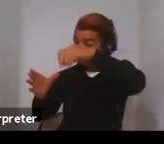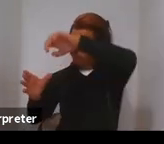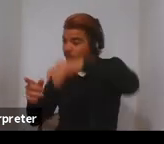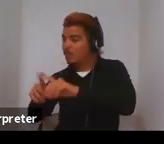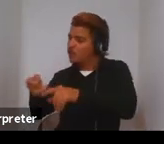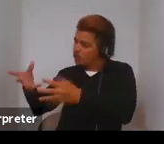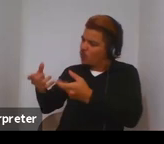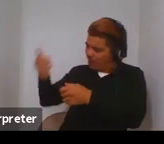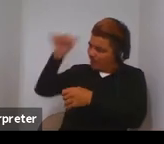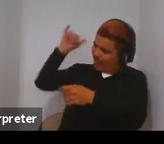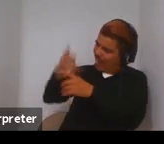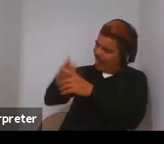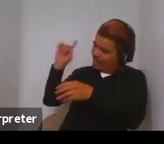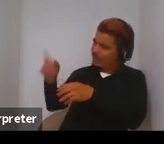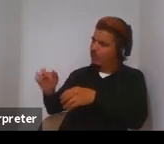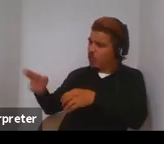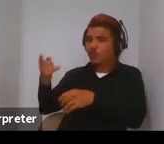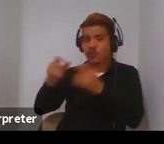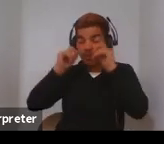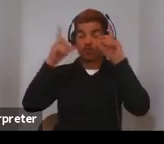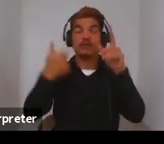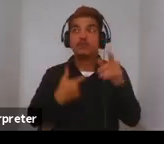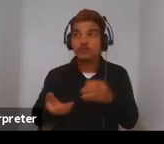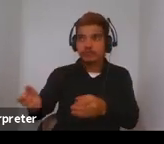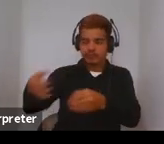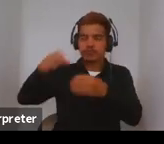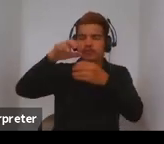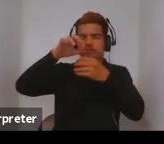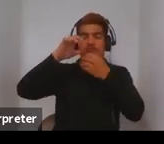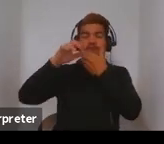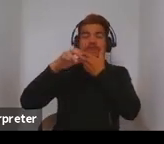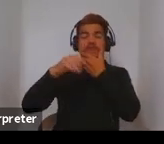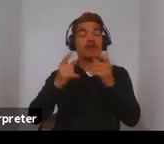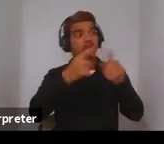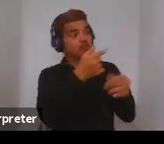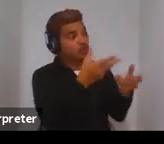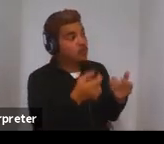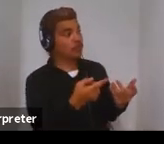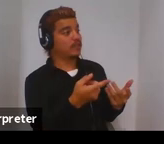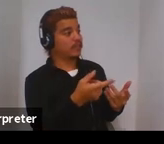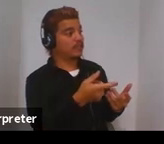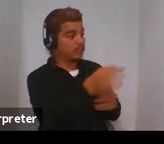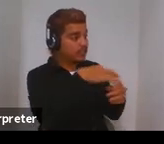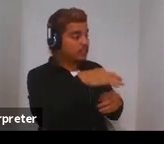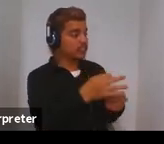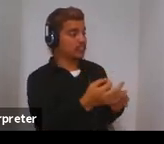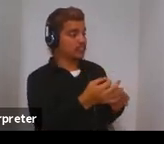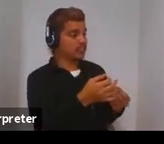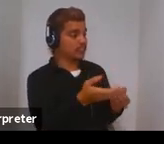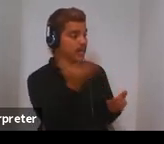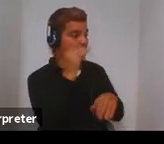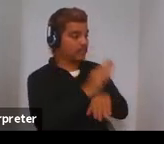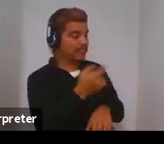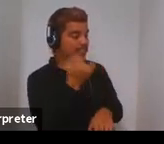tea last week. Or to wake up to find you pouring tea down their throat, going, but you wanted tea last night. But if you can understand how